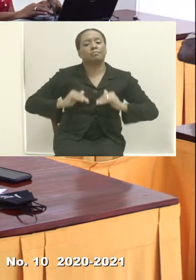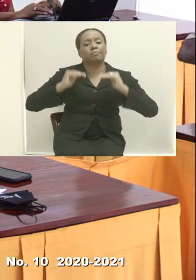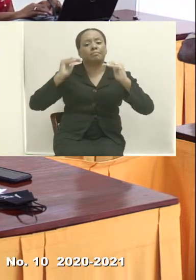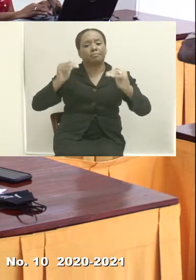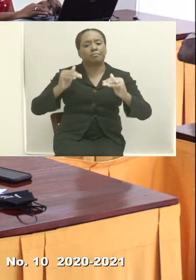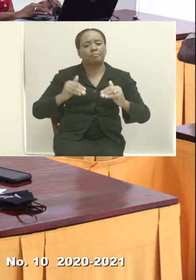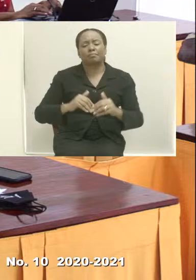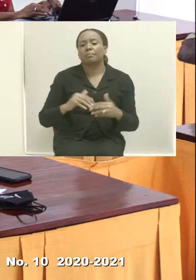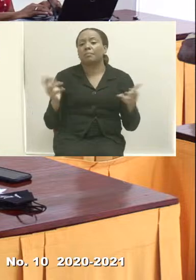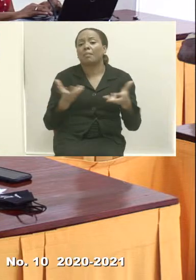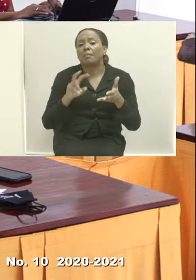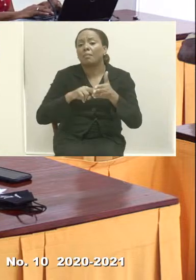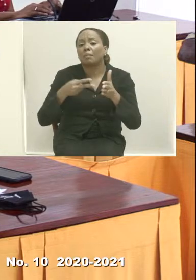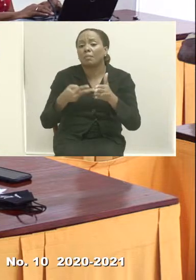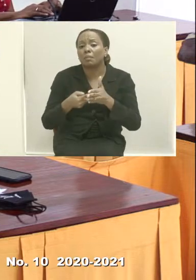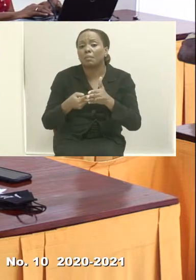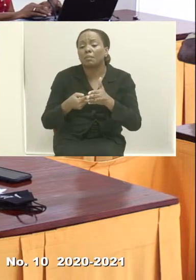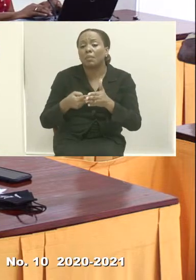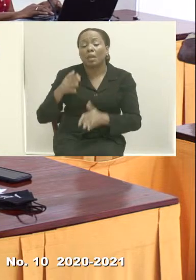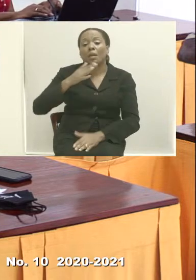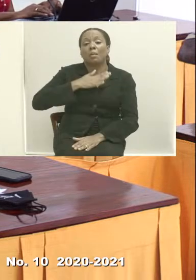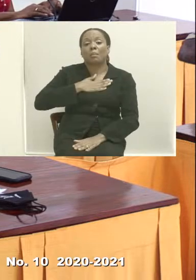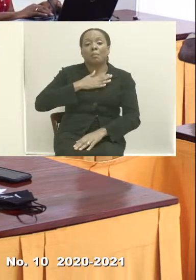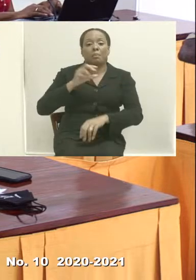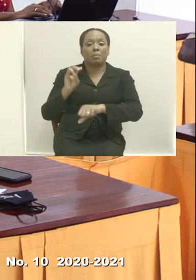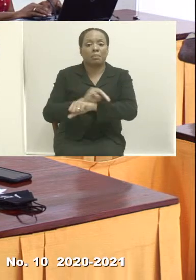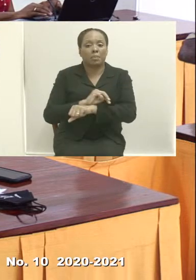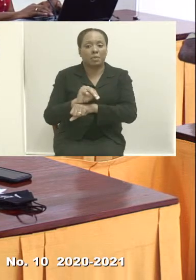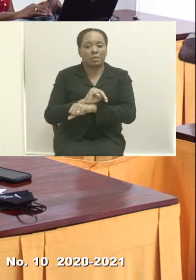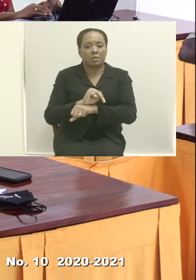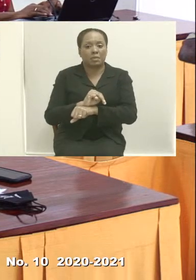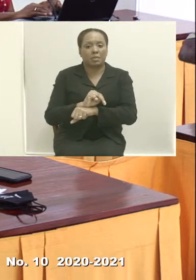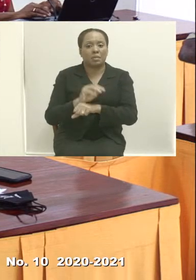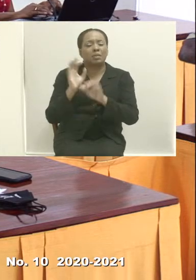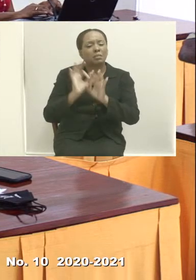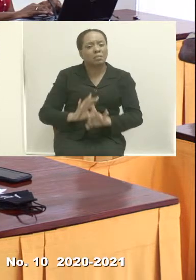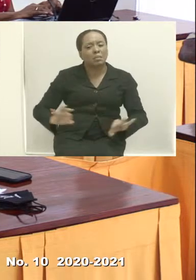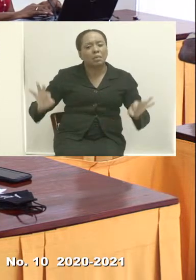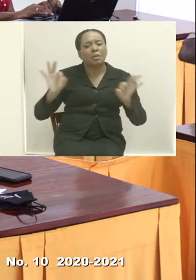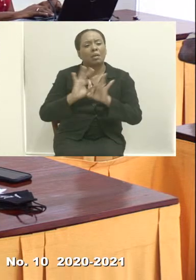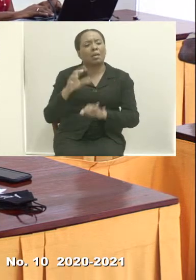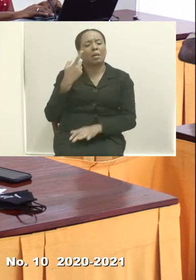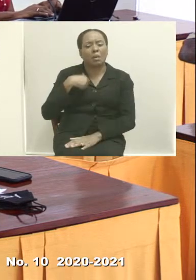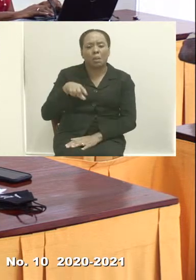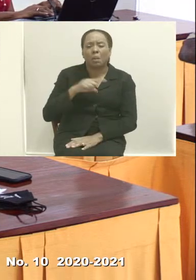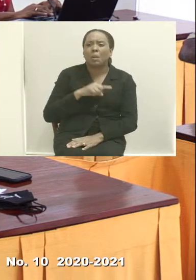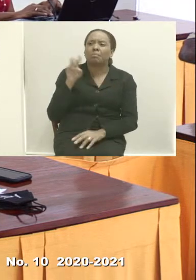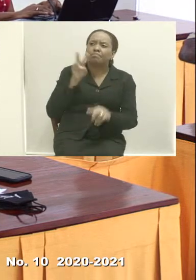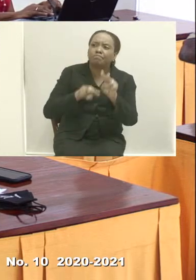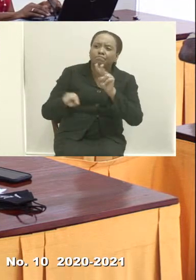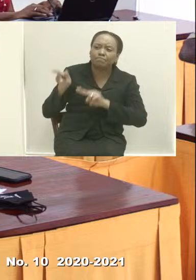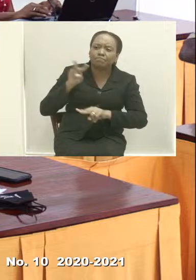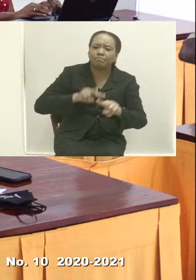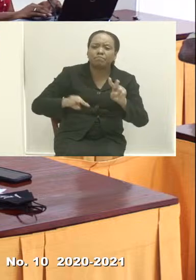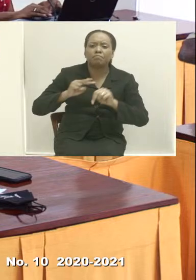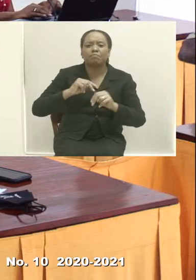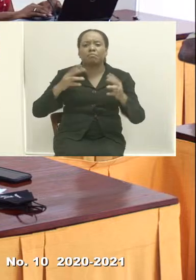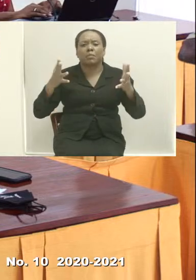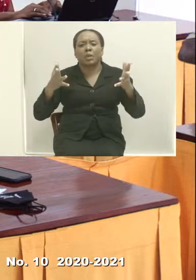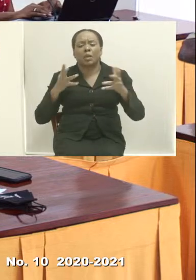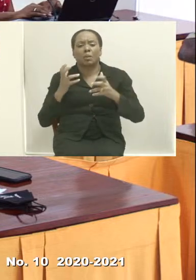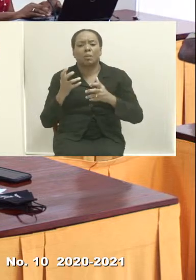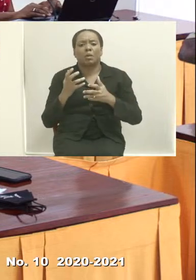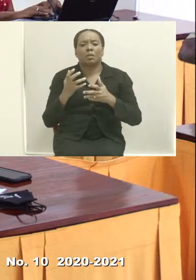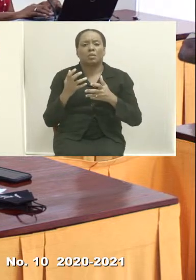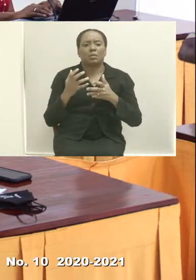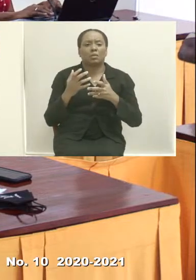do a number of things, and perhaps most important is what we have been seeing in our effort to bring about some COVID relief by way